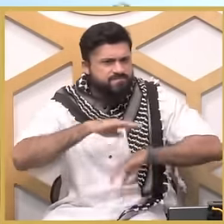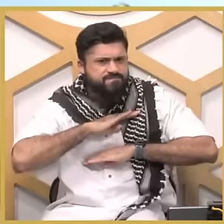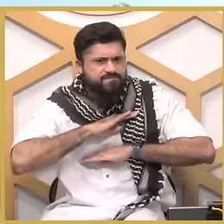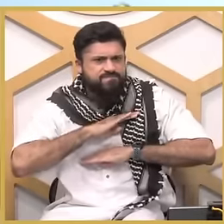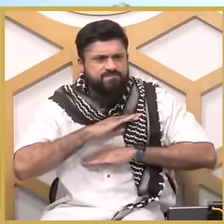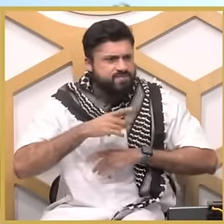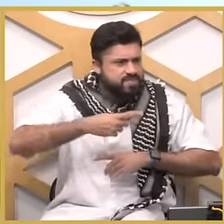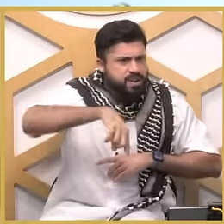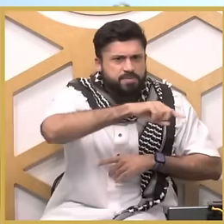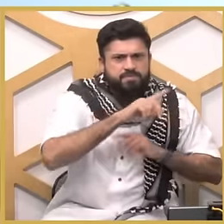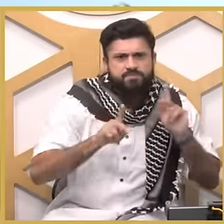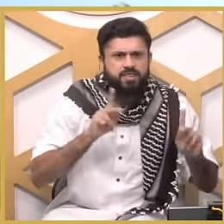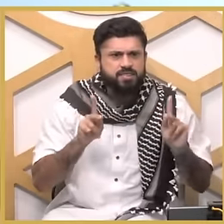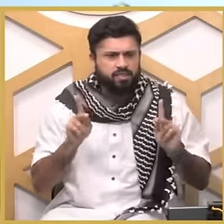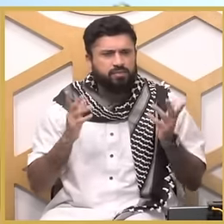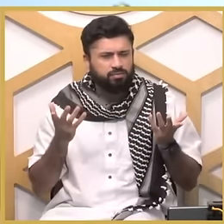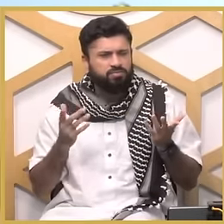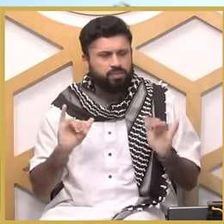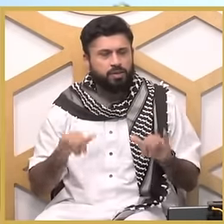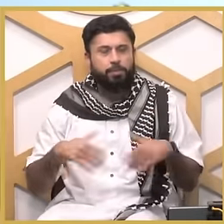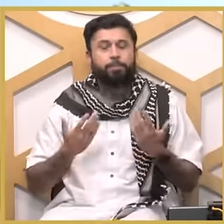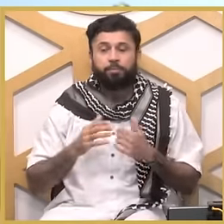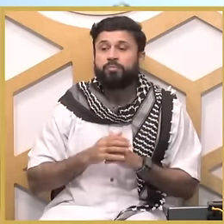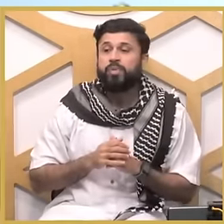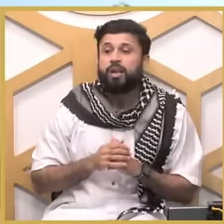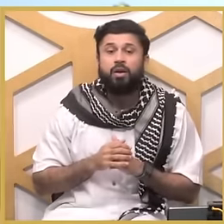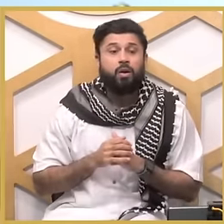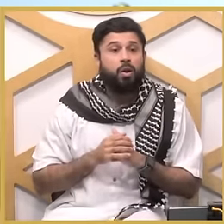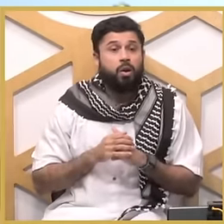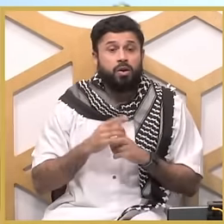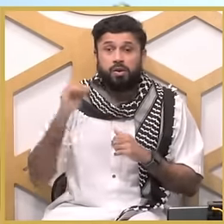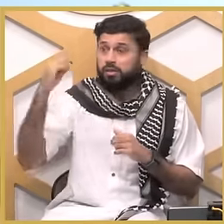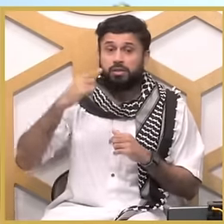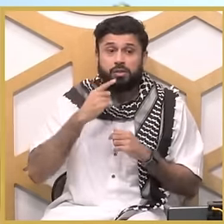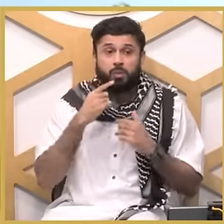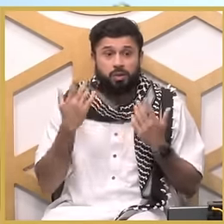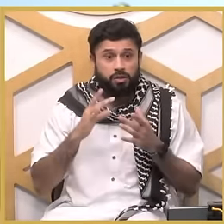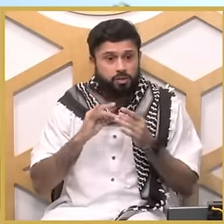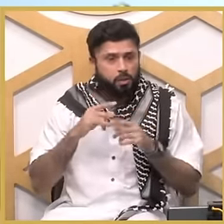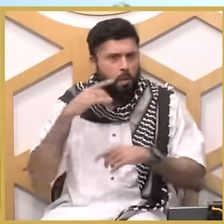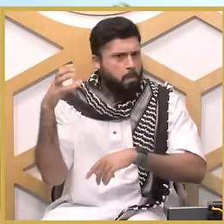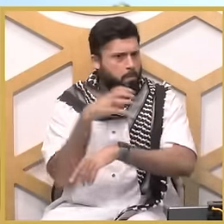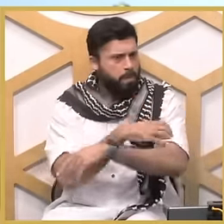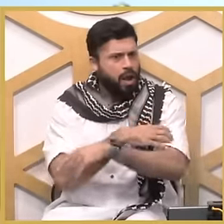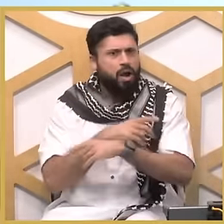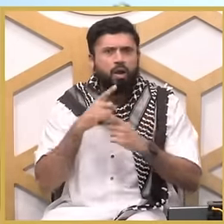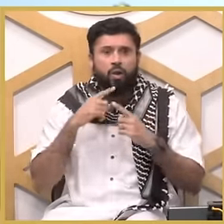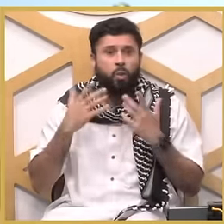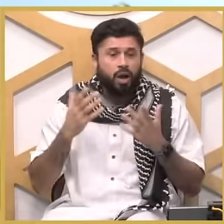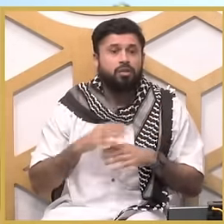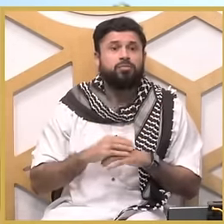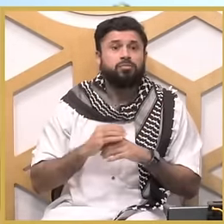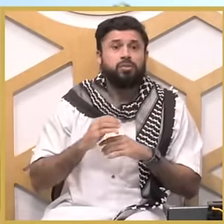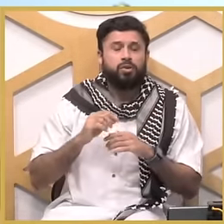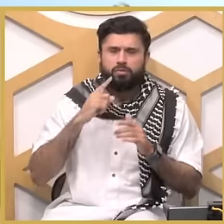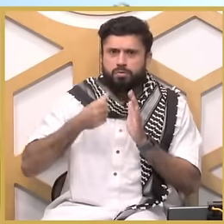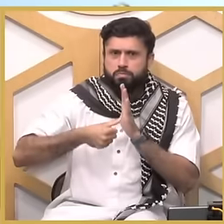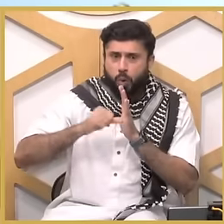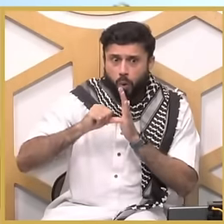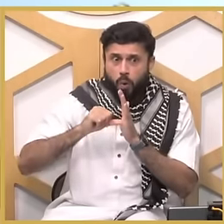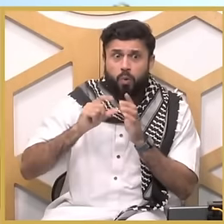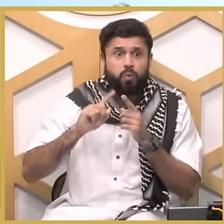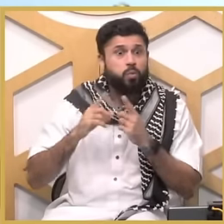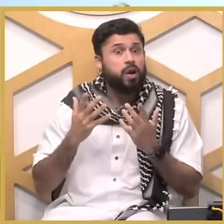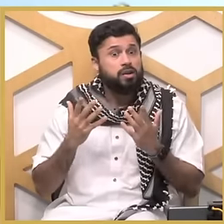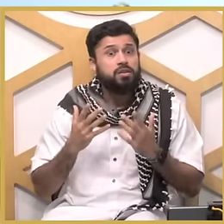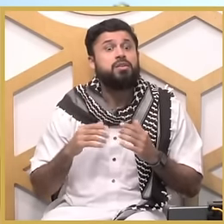really powerfully, and you can give some practical examples. Look, wherever you're aiming, you should anticipate that there's a possibility you're going to fall short. So if you're